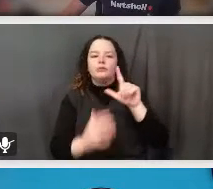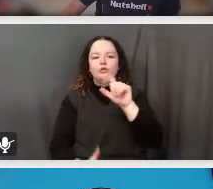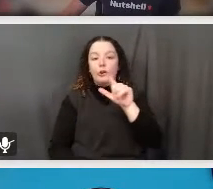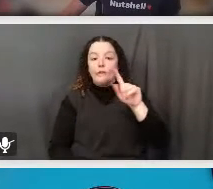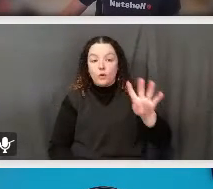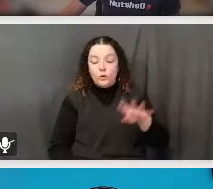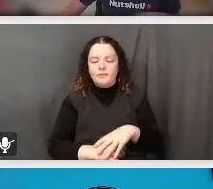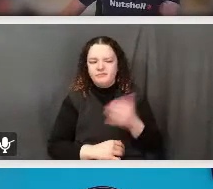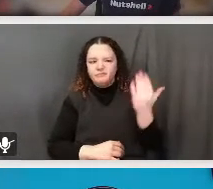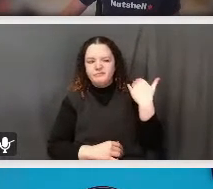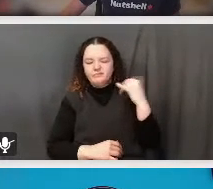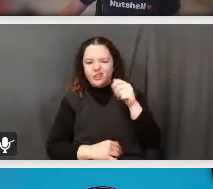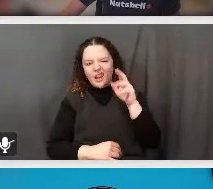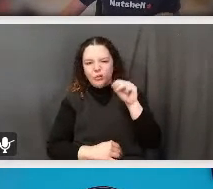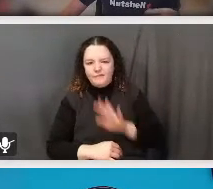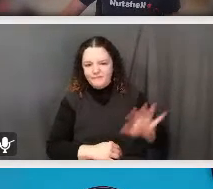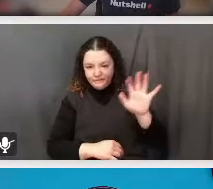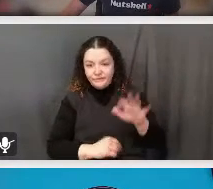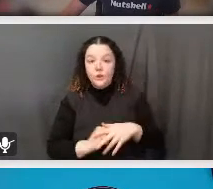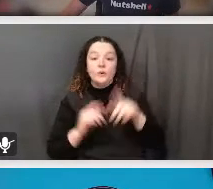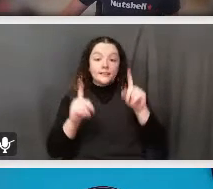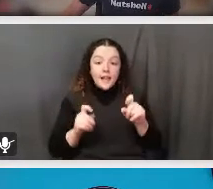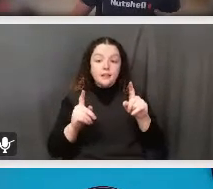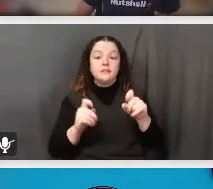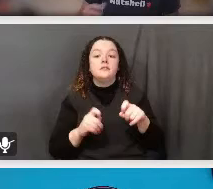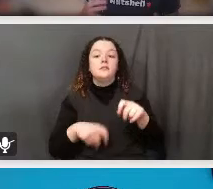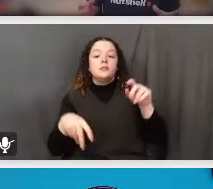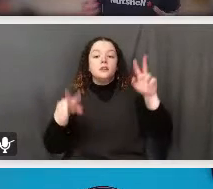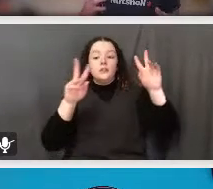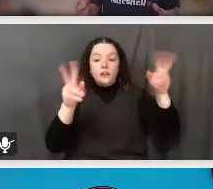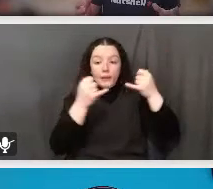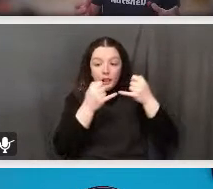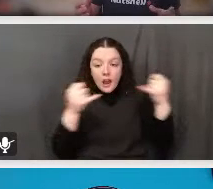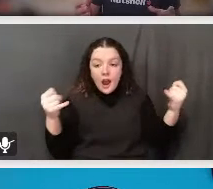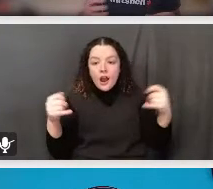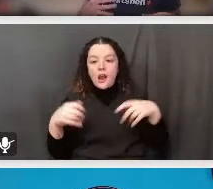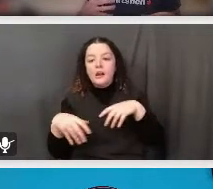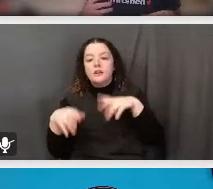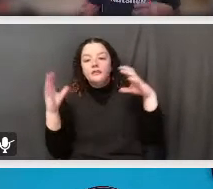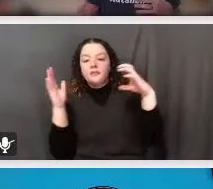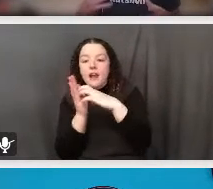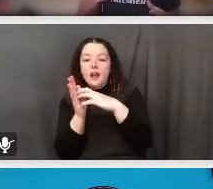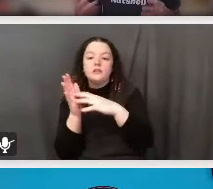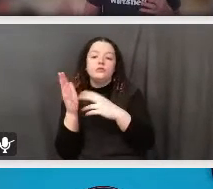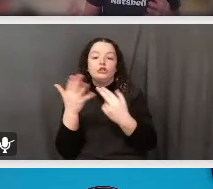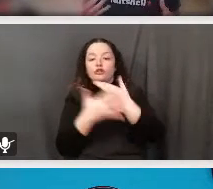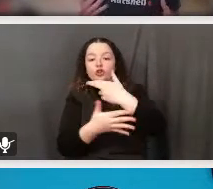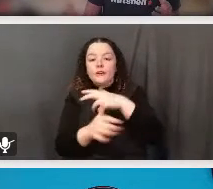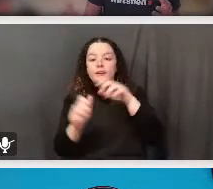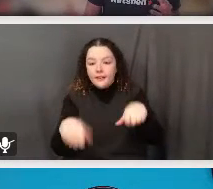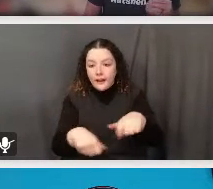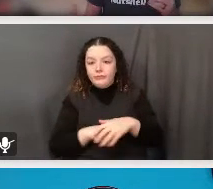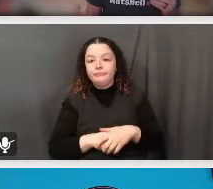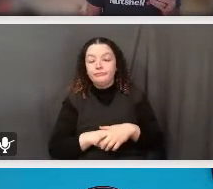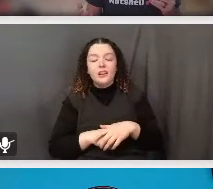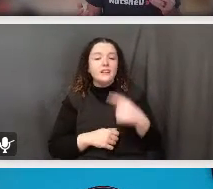able to A/B test subject lines and preview text just to make sure, or just to see hey, I want to test two certain